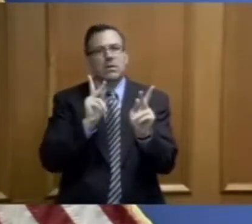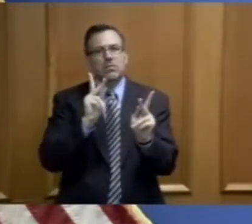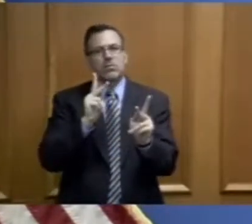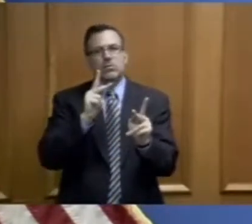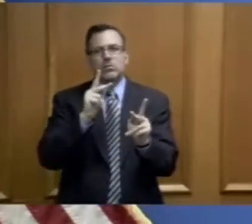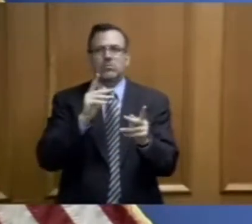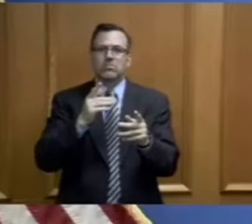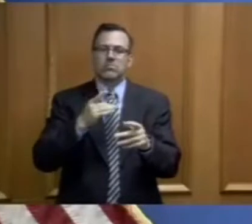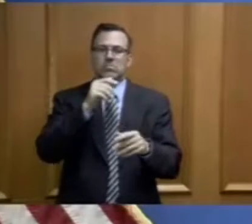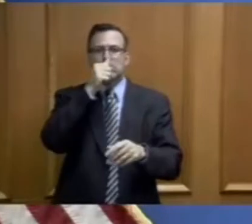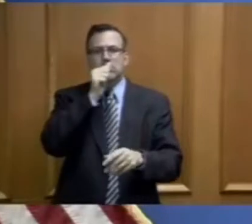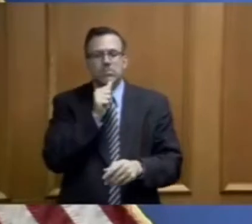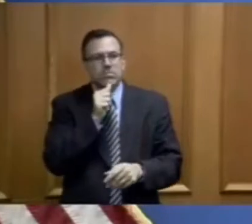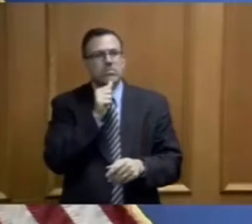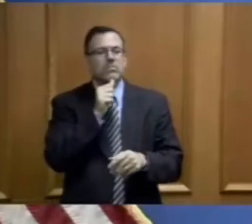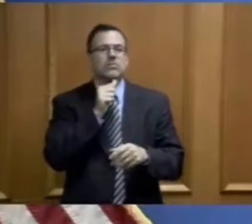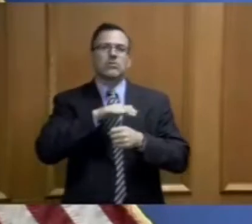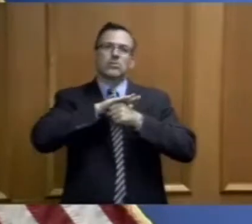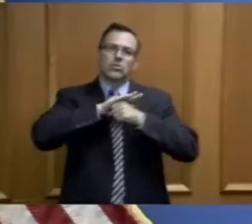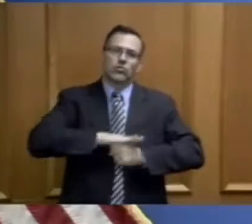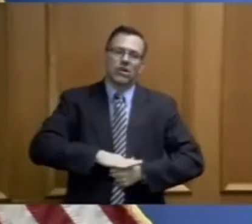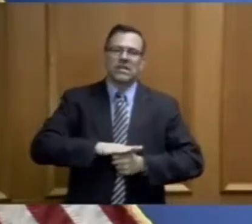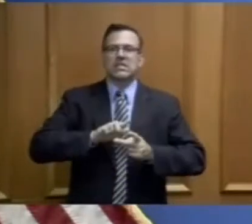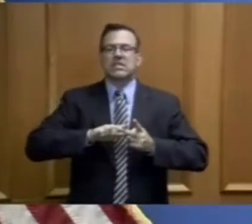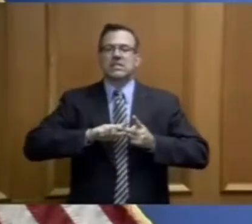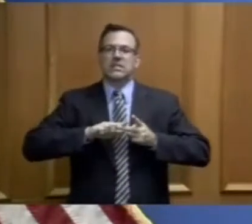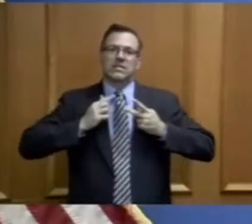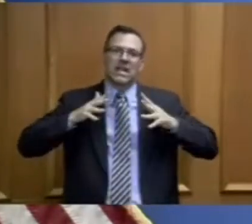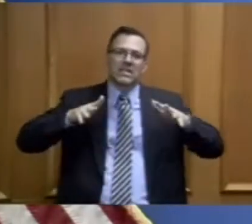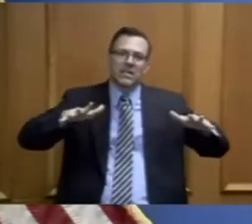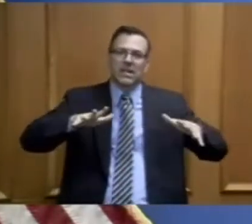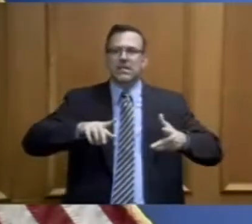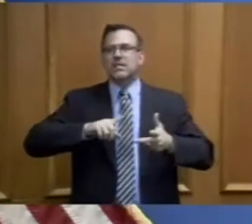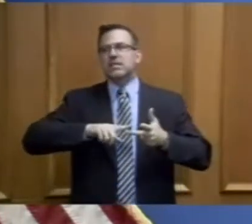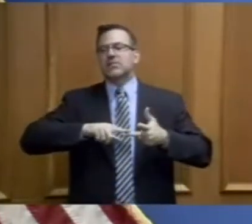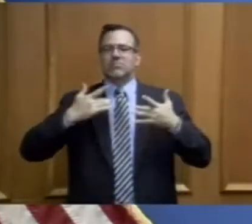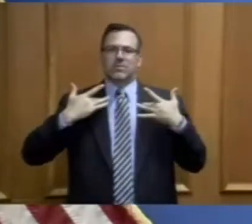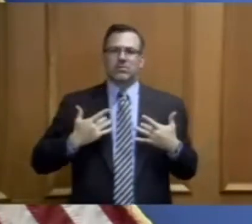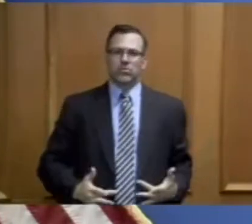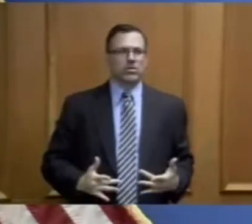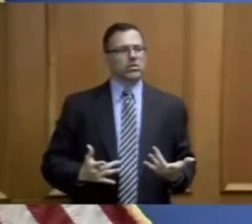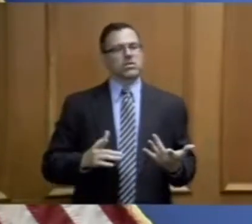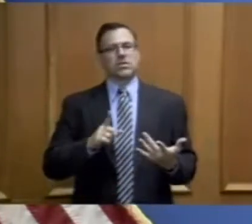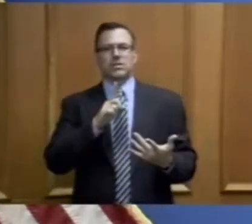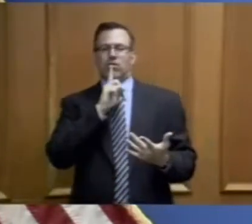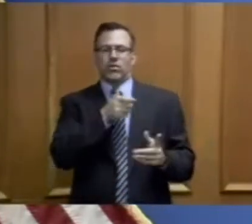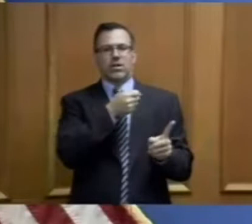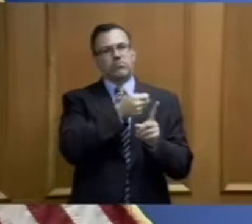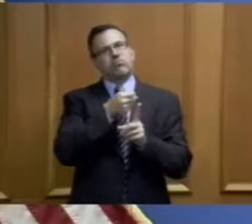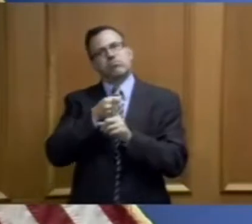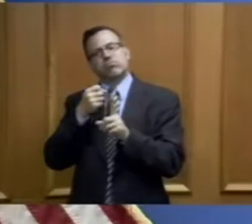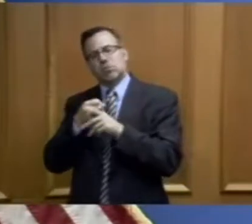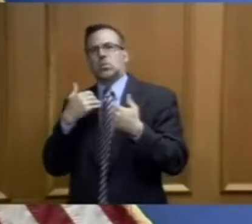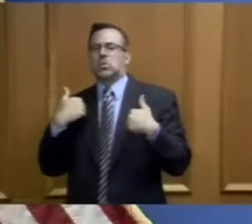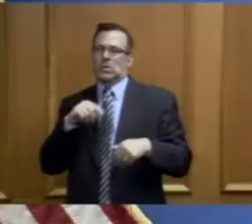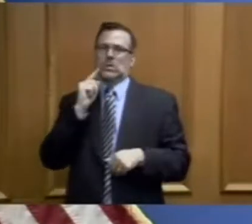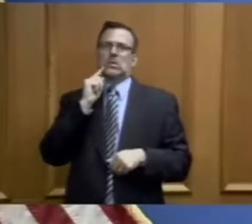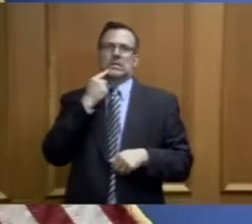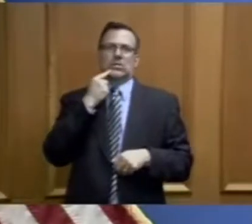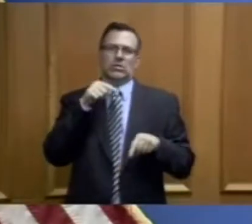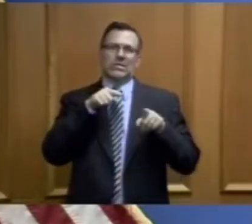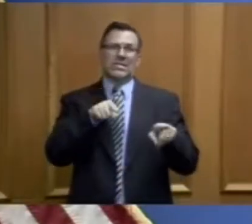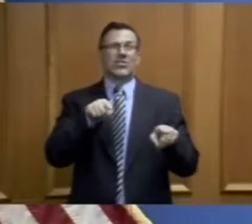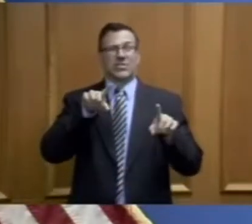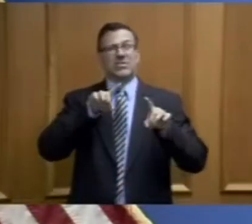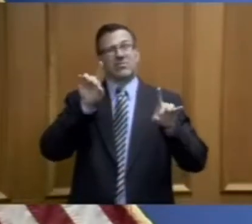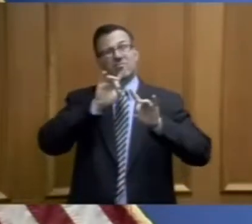and anxiety and depression associated with the challenges that come along in life through a period of time like this. It takes its